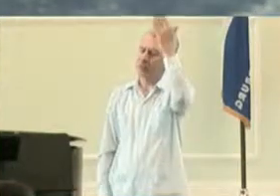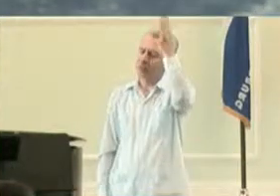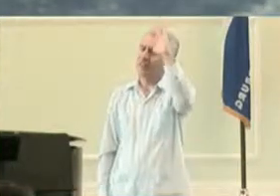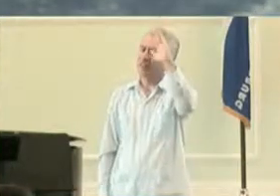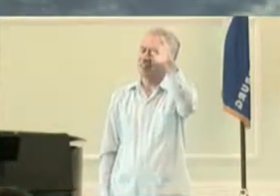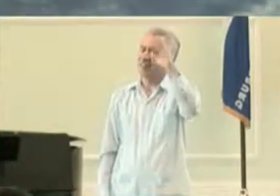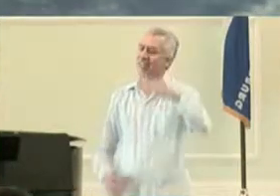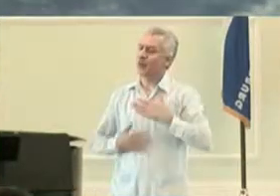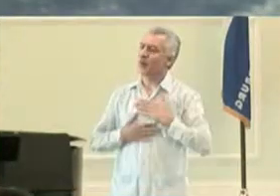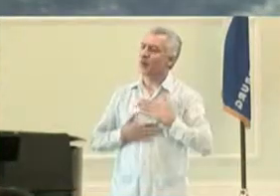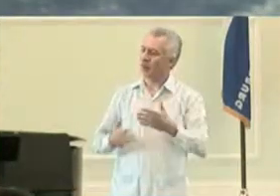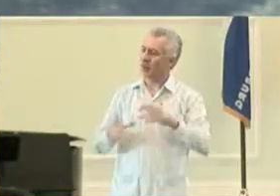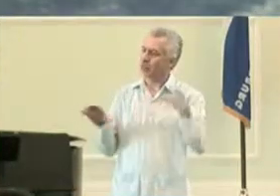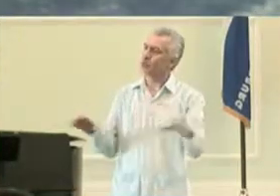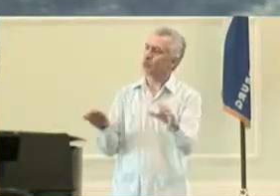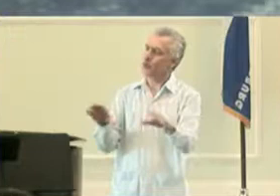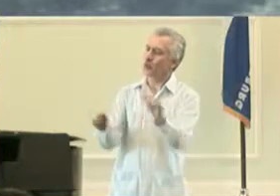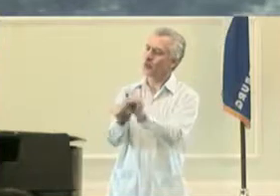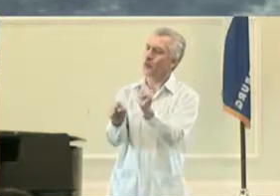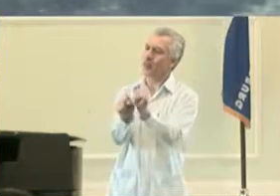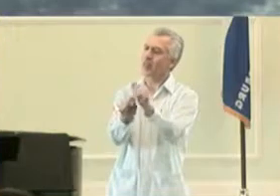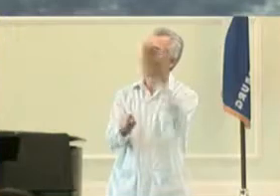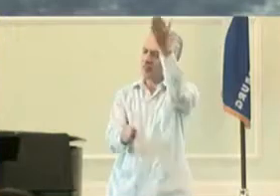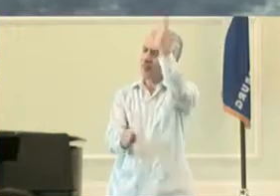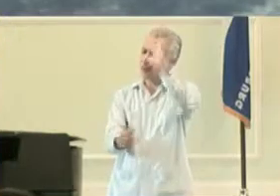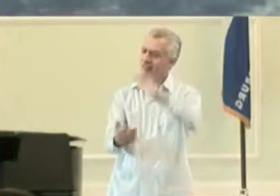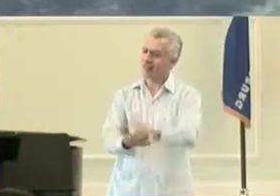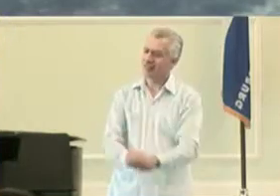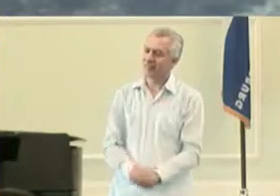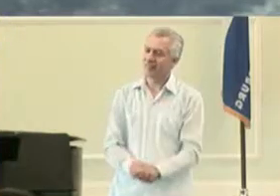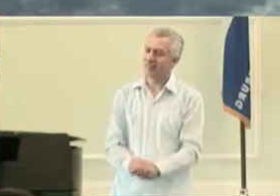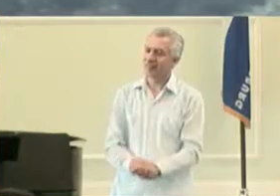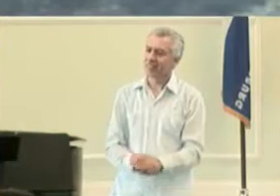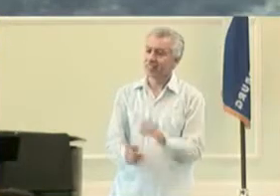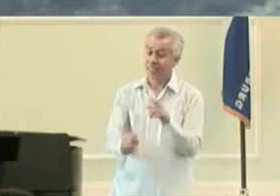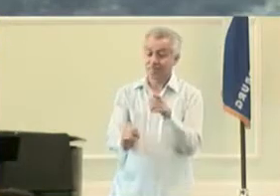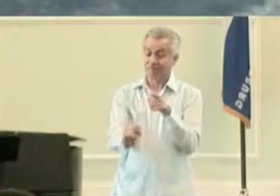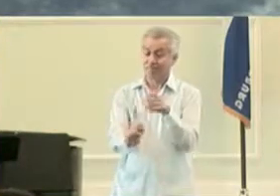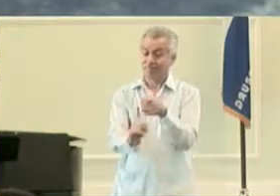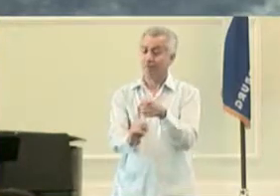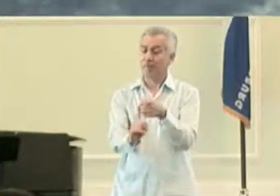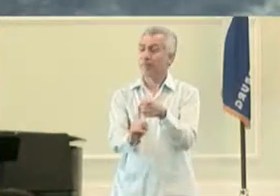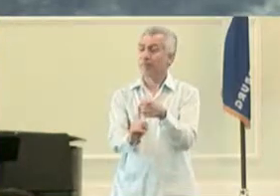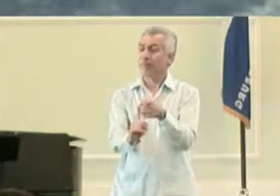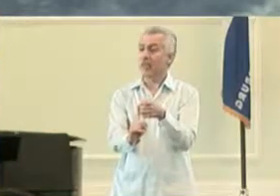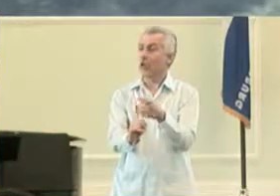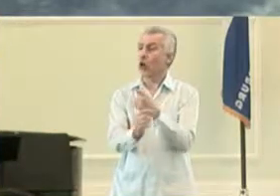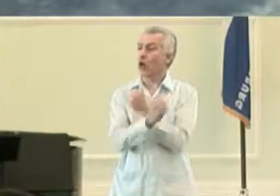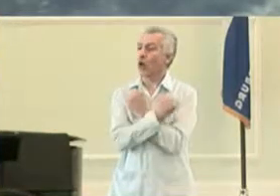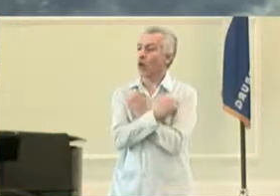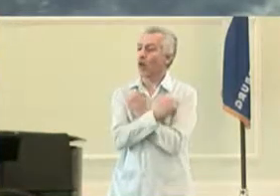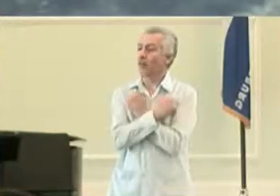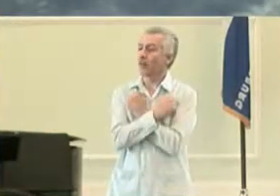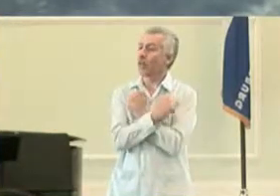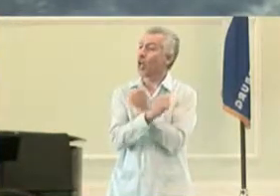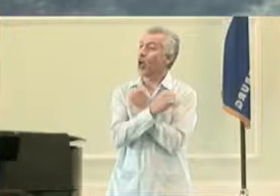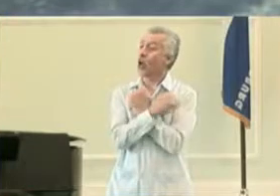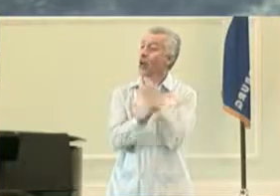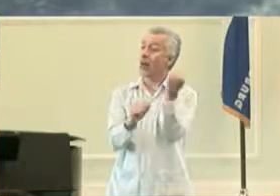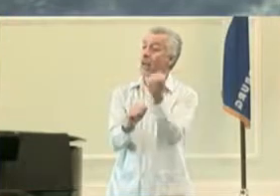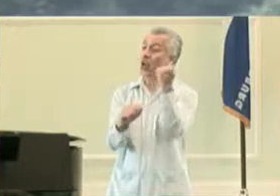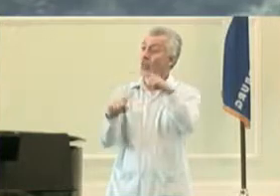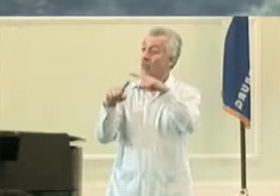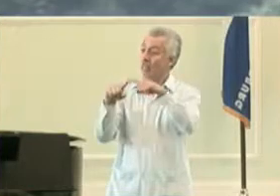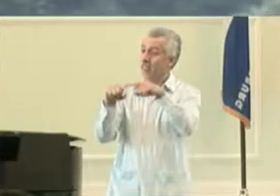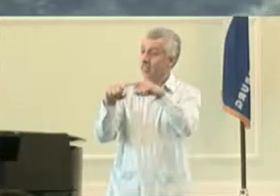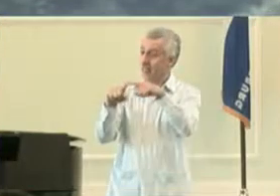know that obedience has to be based on love and love and love alone? Because if obedience